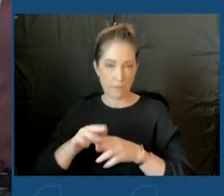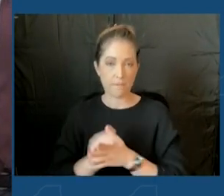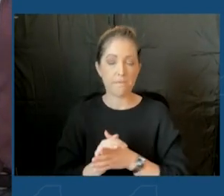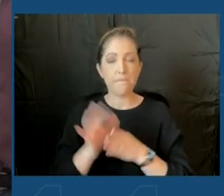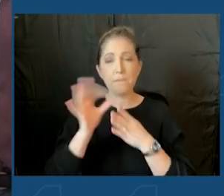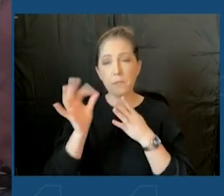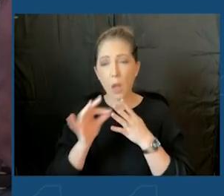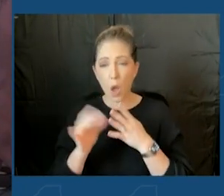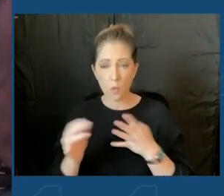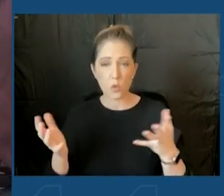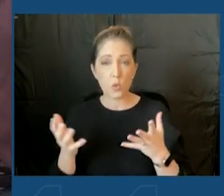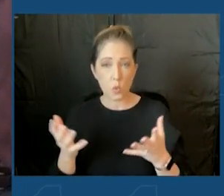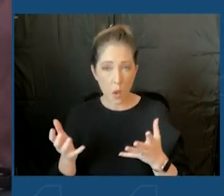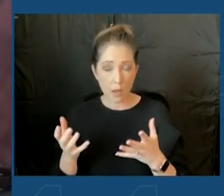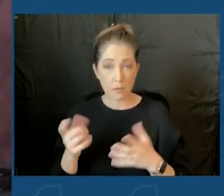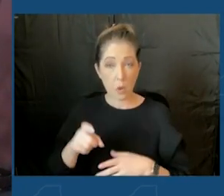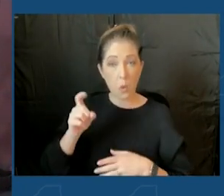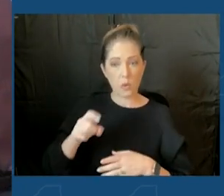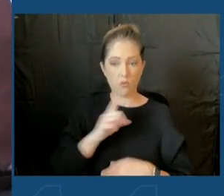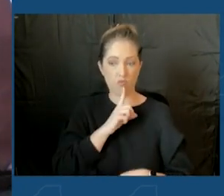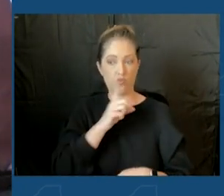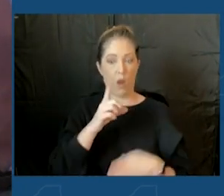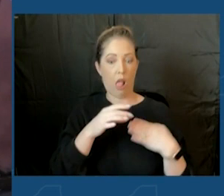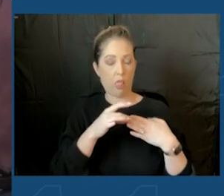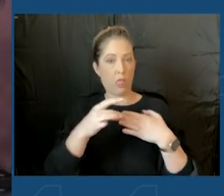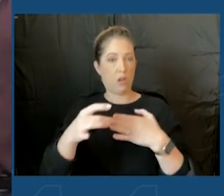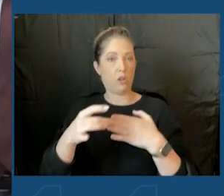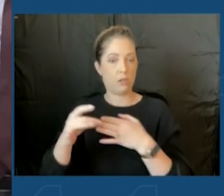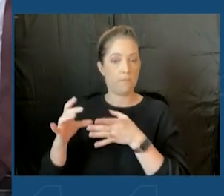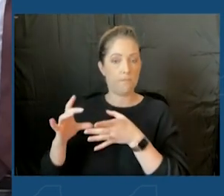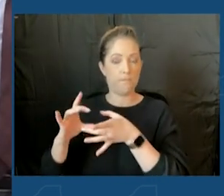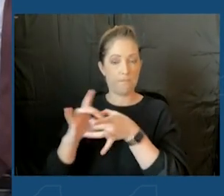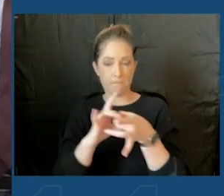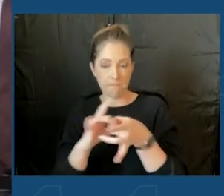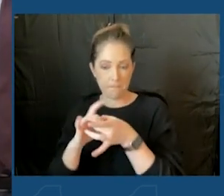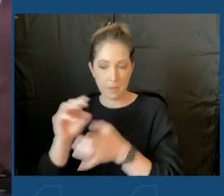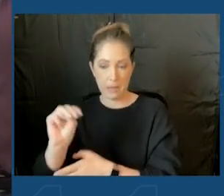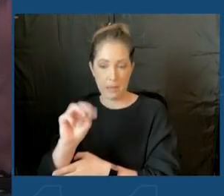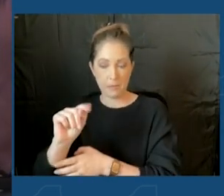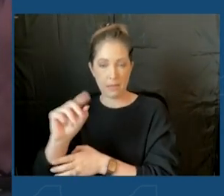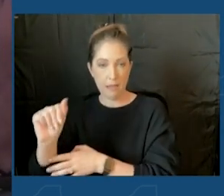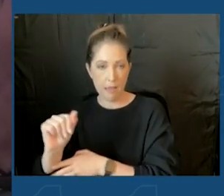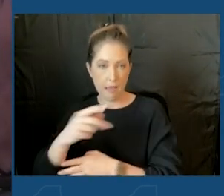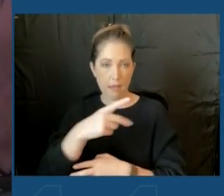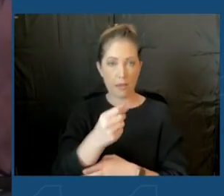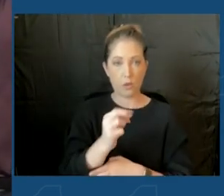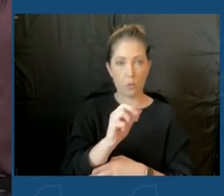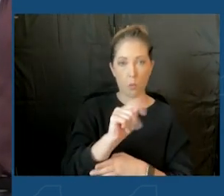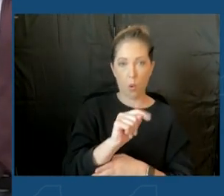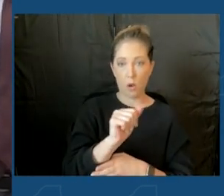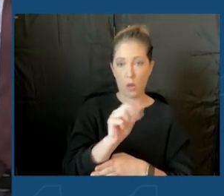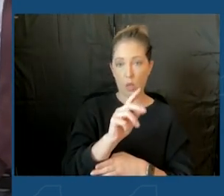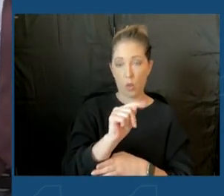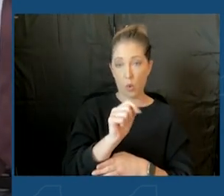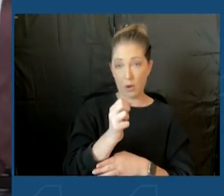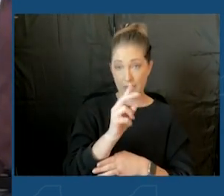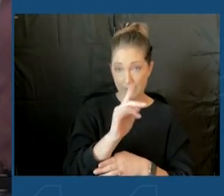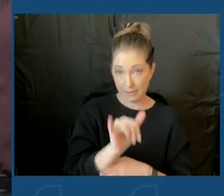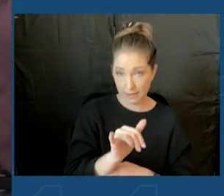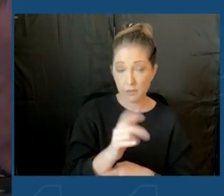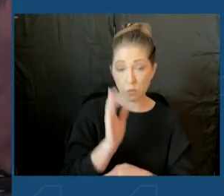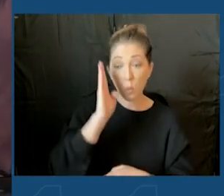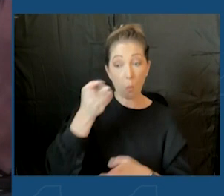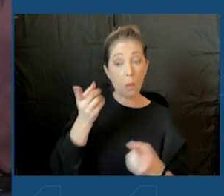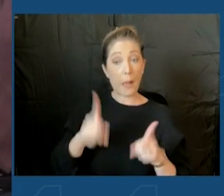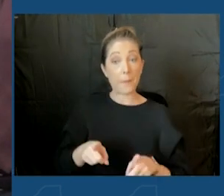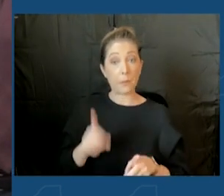options? We're going to need real leadership between the MTA and the Port Authority and the governor's office, and we'll get that done. And I also just